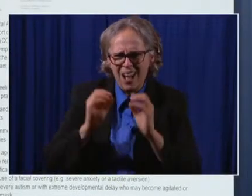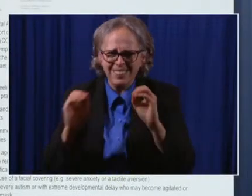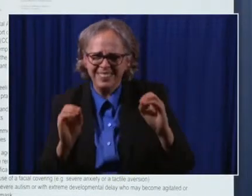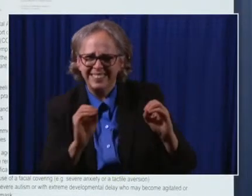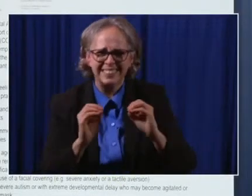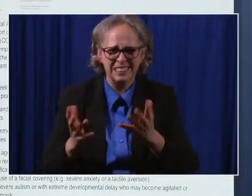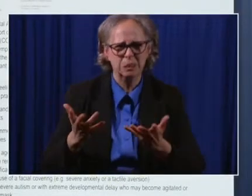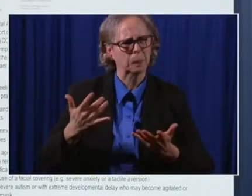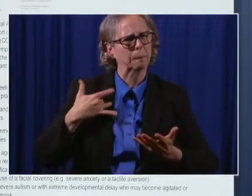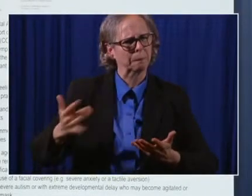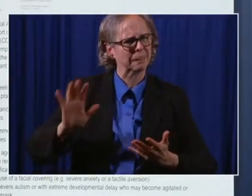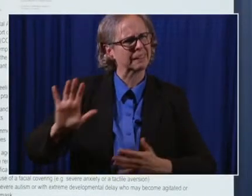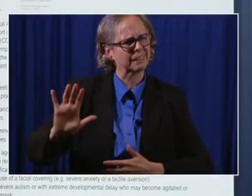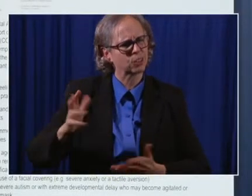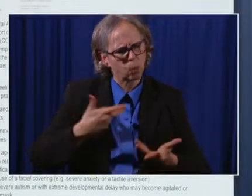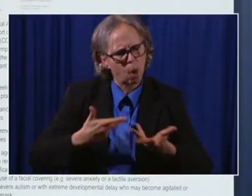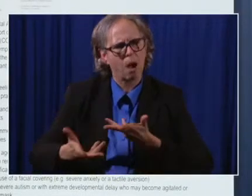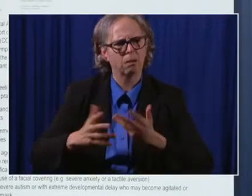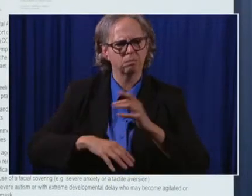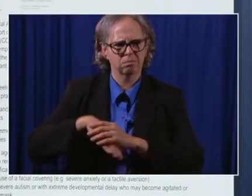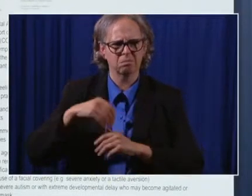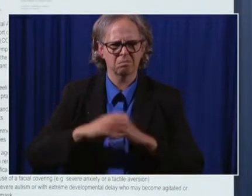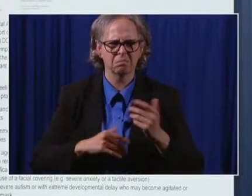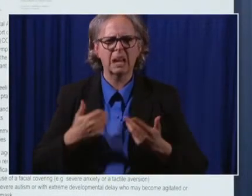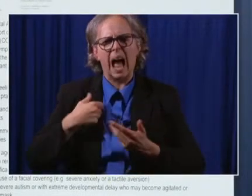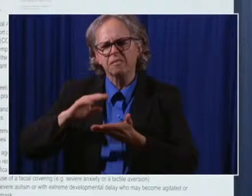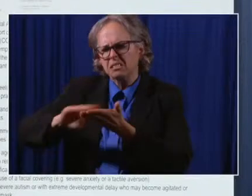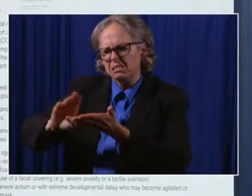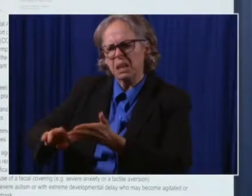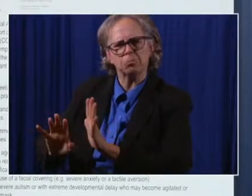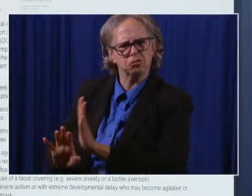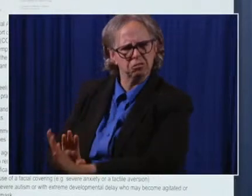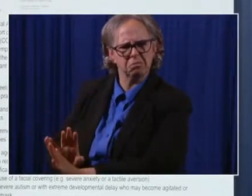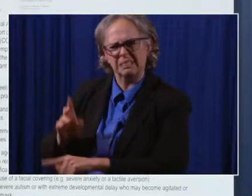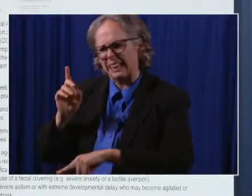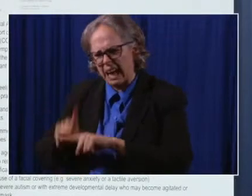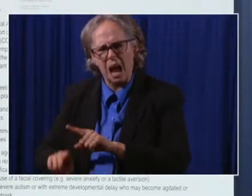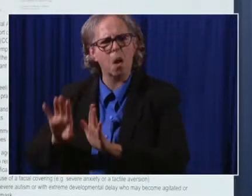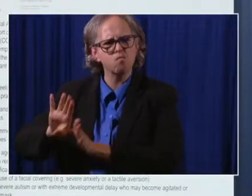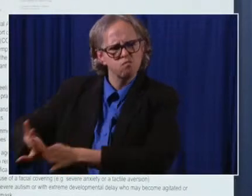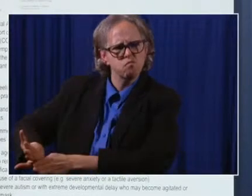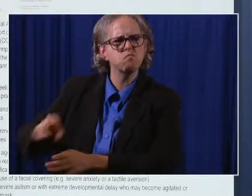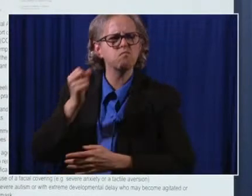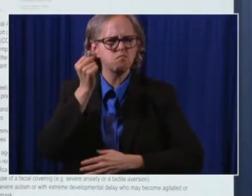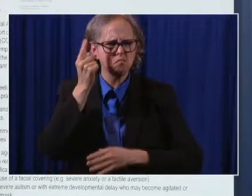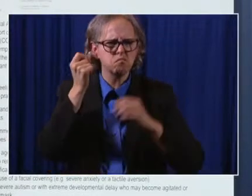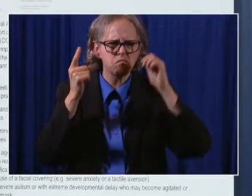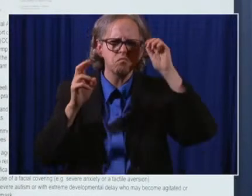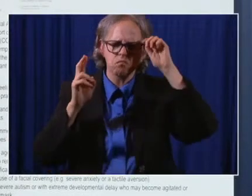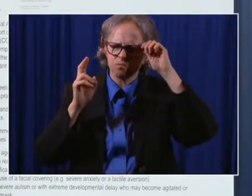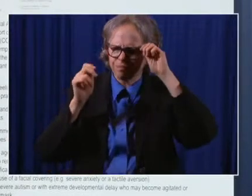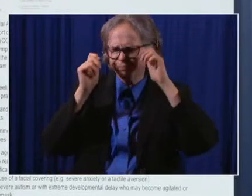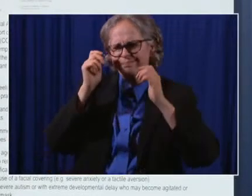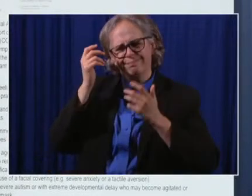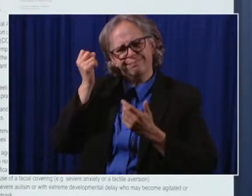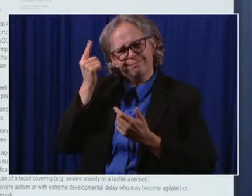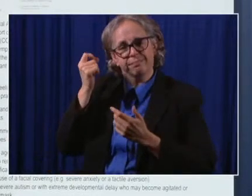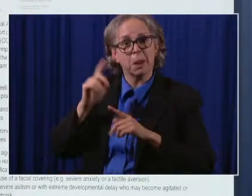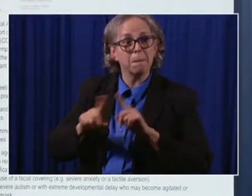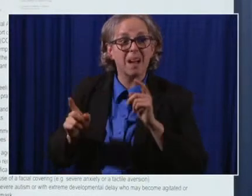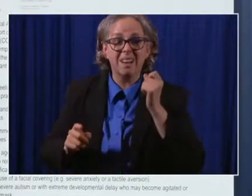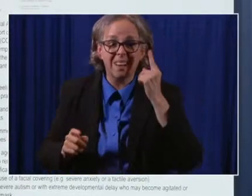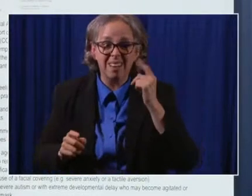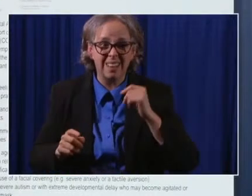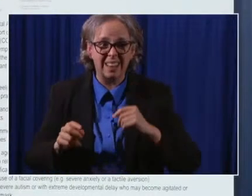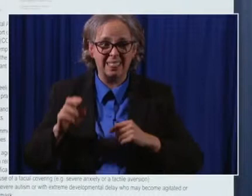with the exceptions, if a child has a reason for not wearing that, obviously that child needs to be accommodated,